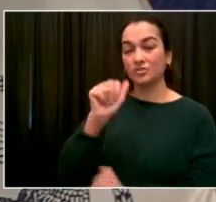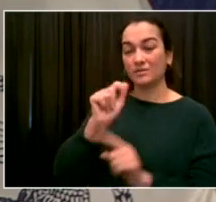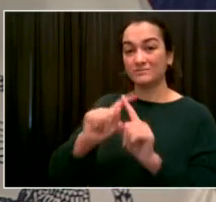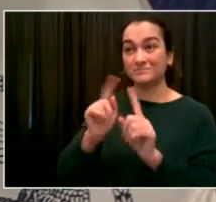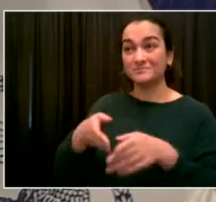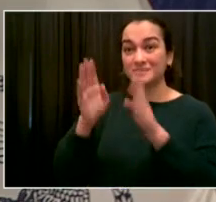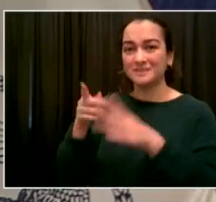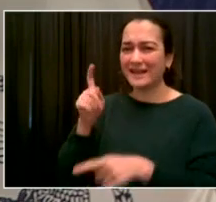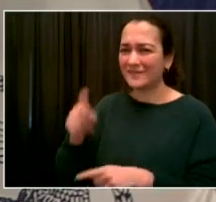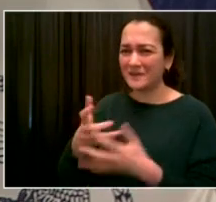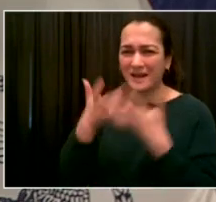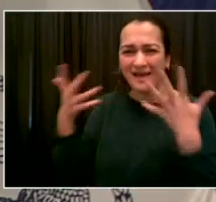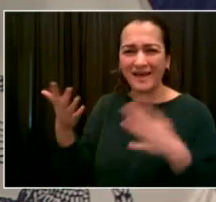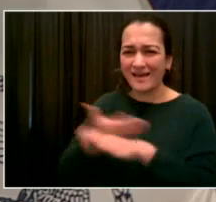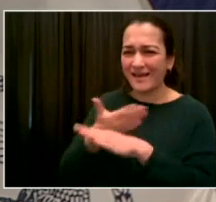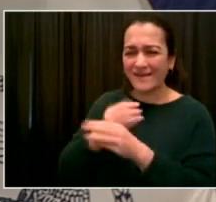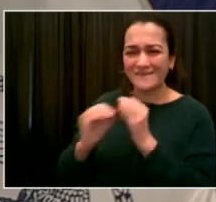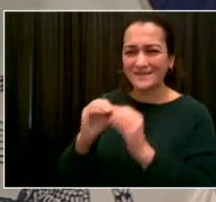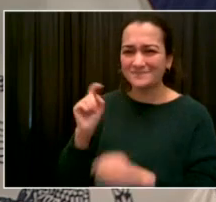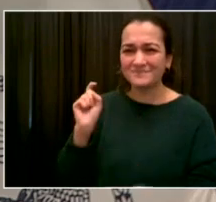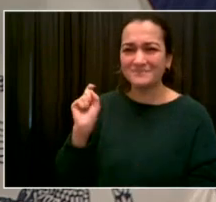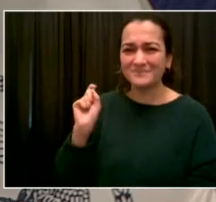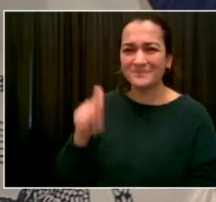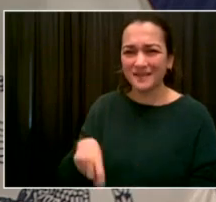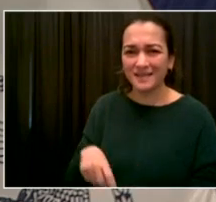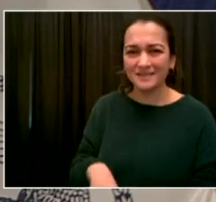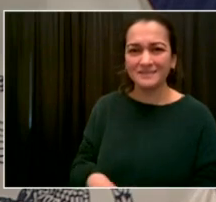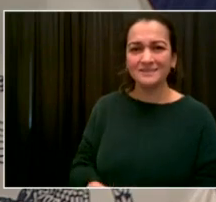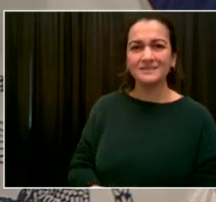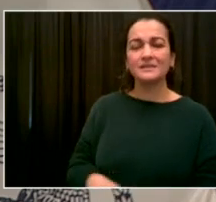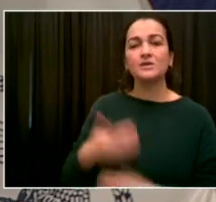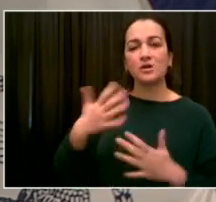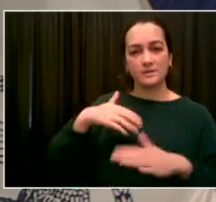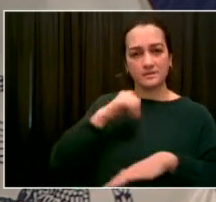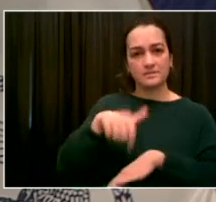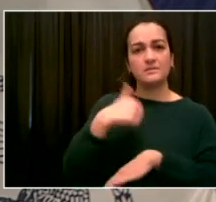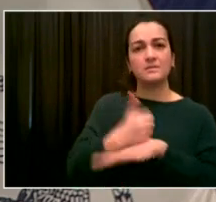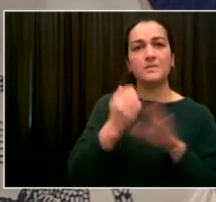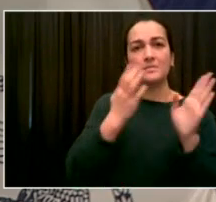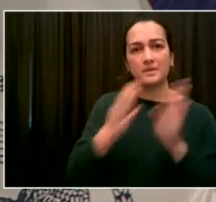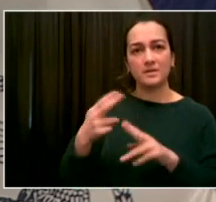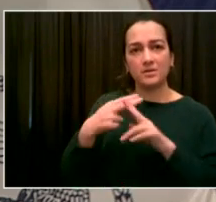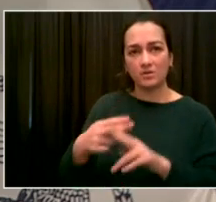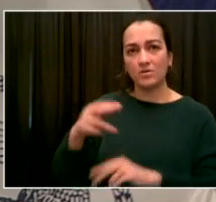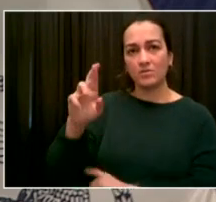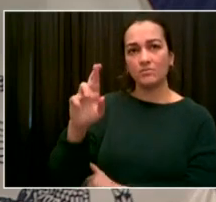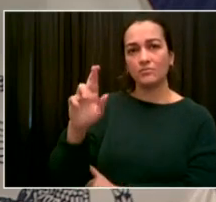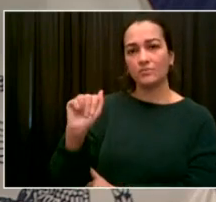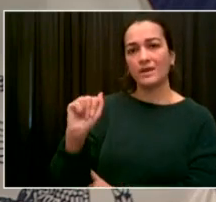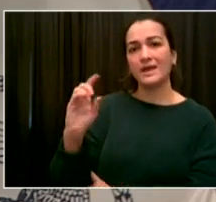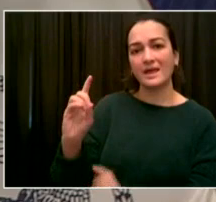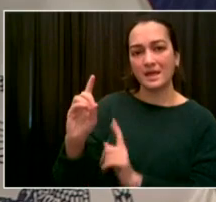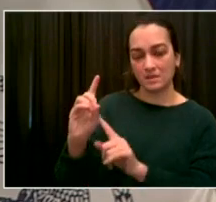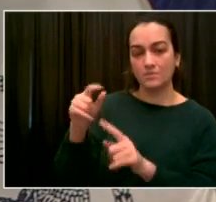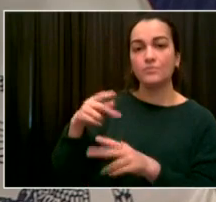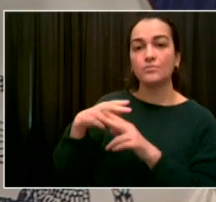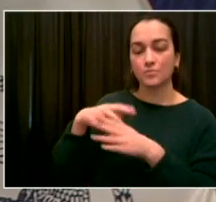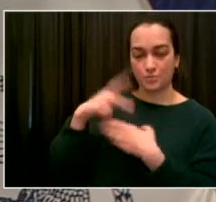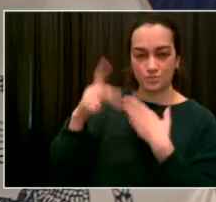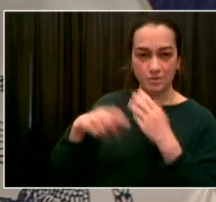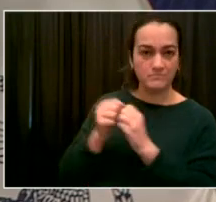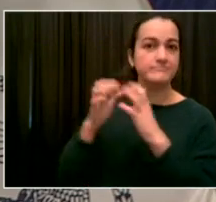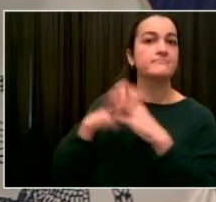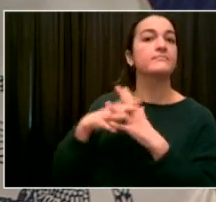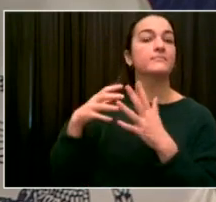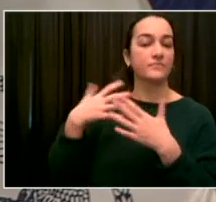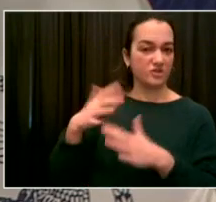administration. And that's working, but it's going to take real time to get more and more done. The thing we need the most is Build Back Better, because Build Back